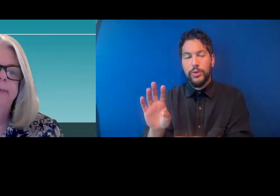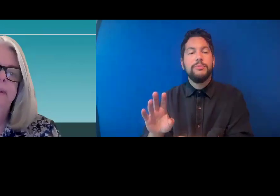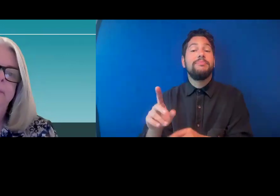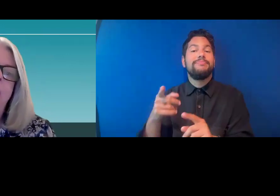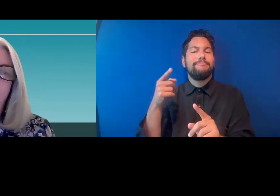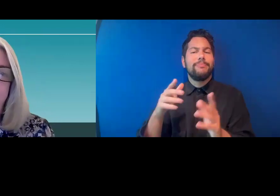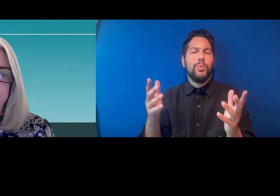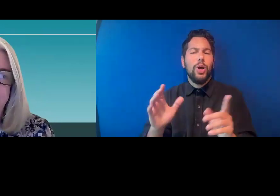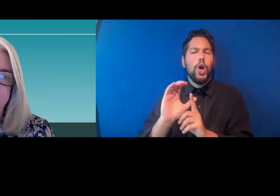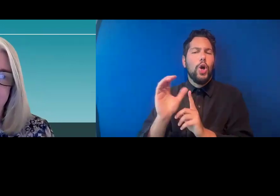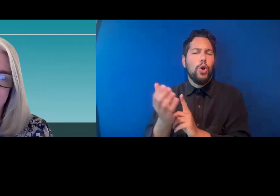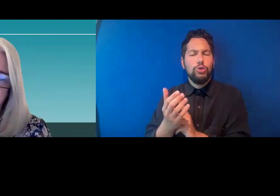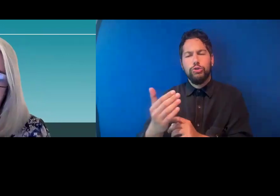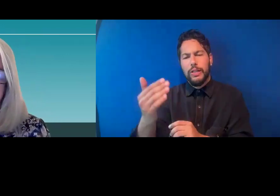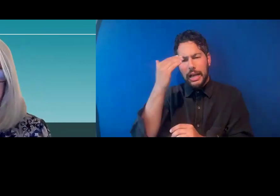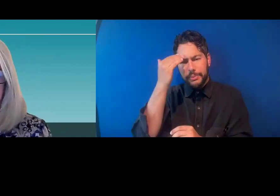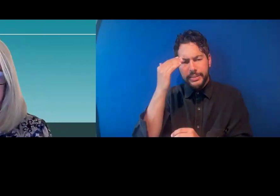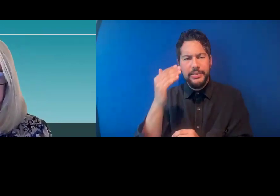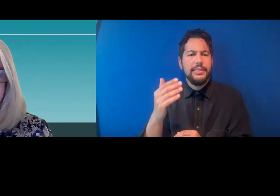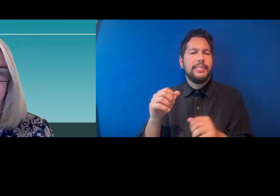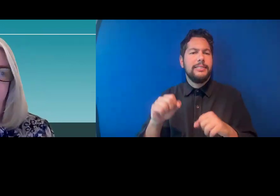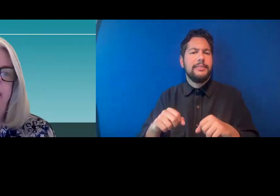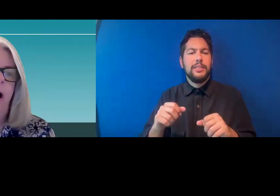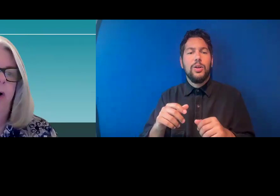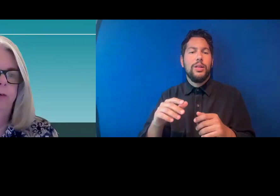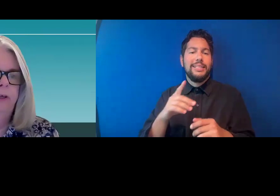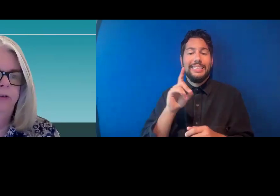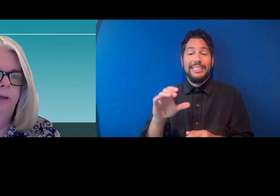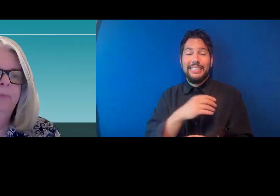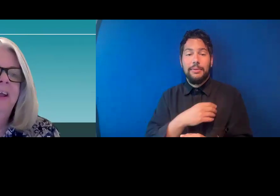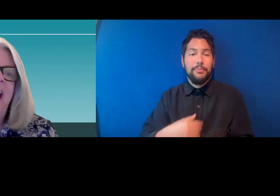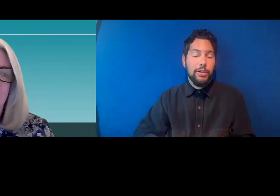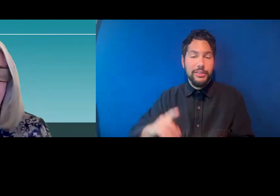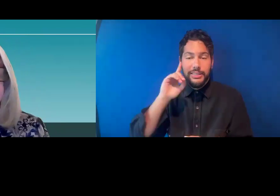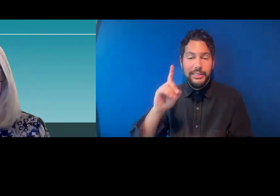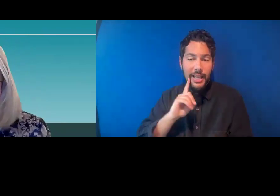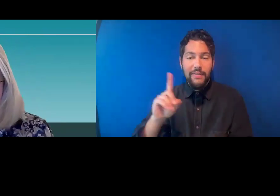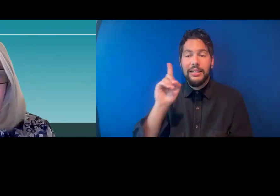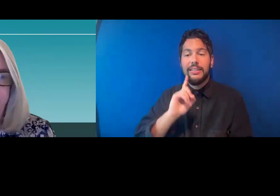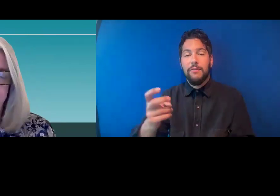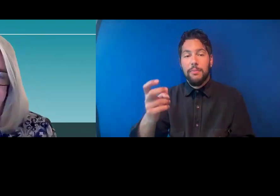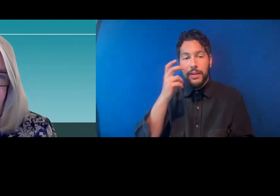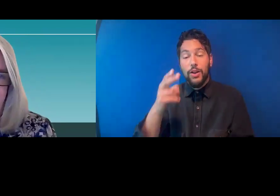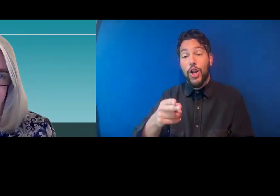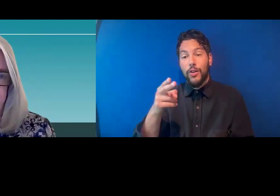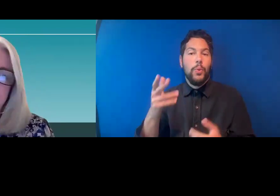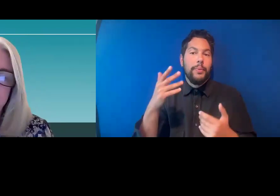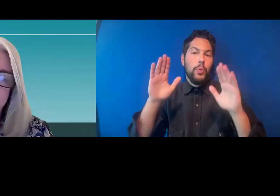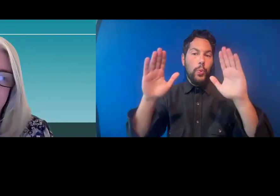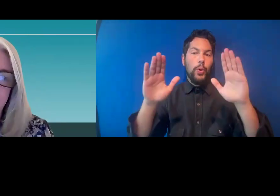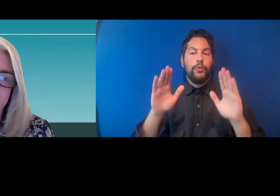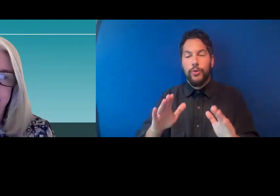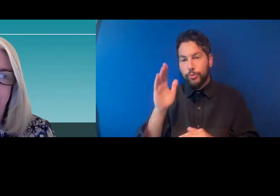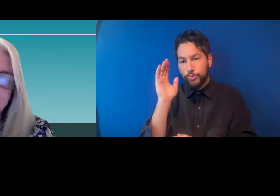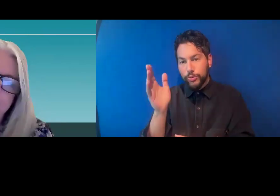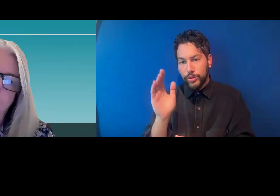cultural competency with the DC Mayor's Office of Deaf, Deafblind and Hard of Hearing. And it's going to be a wonderful presentation